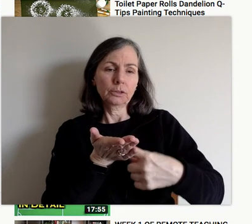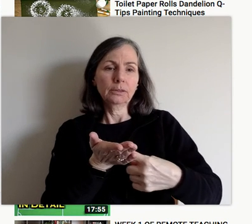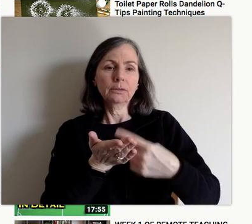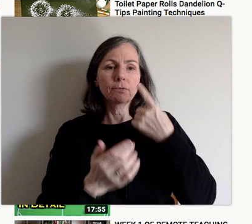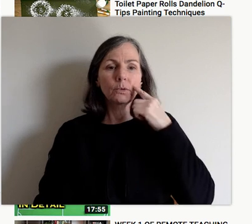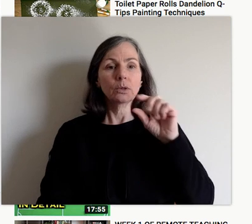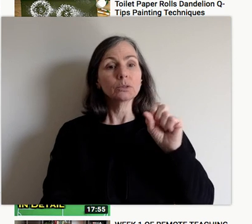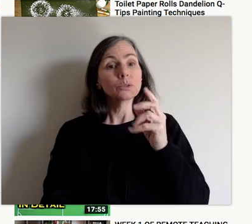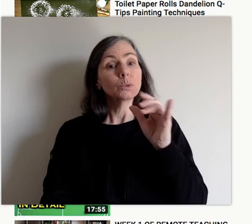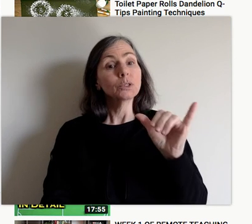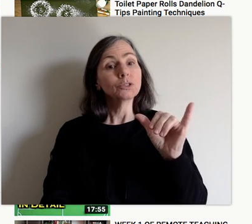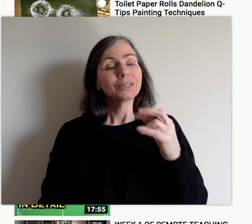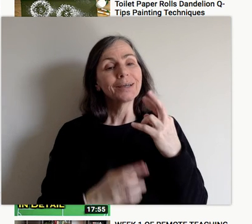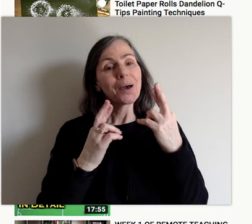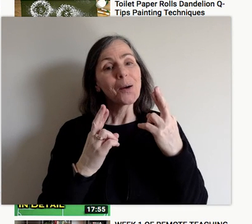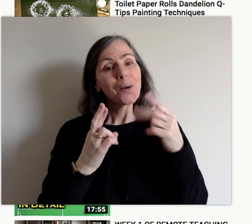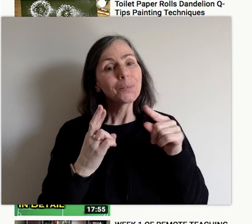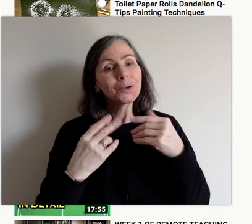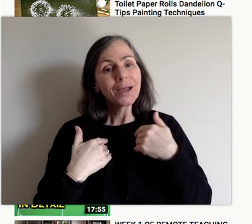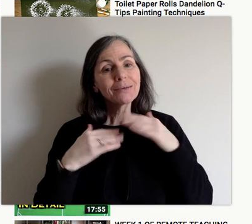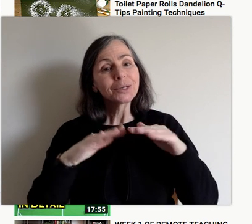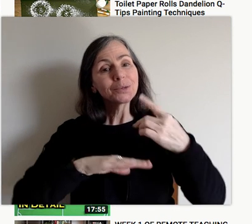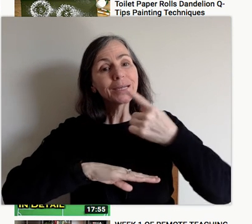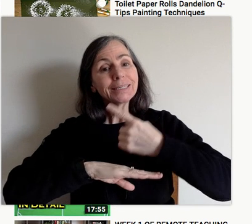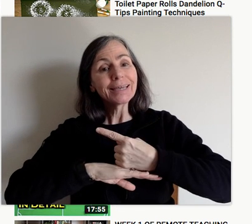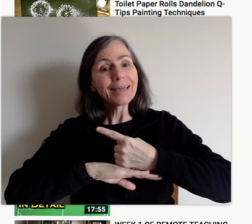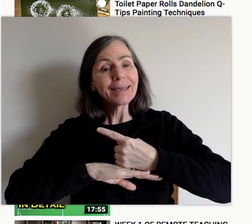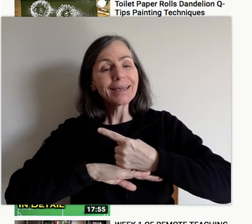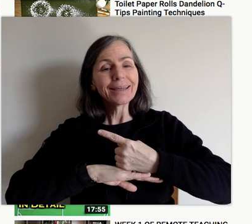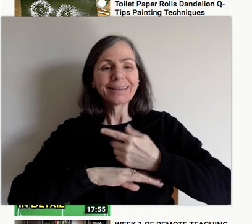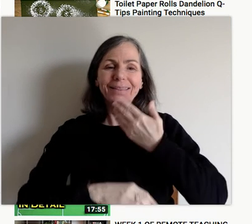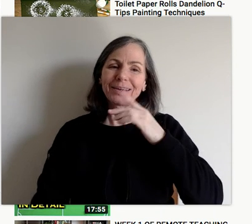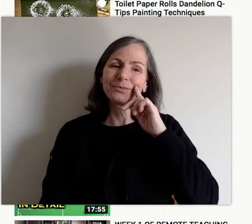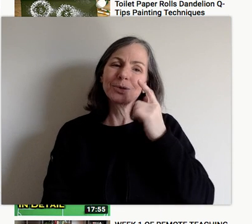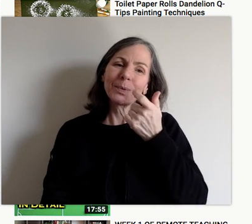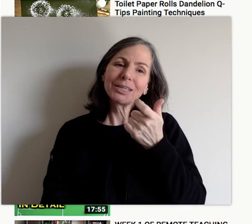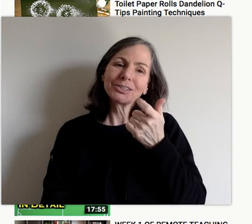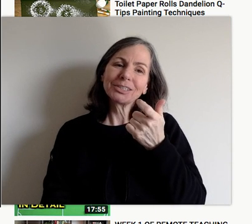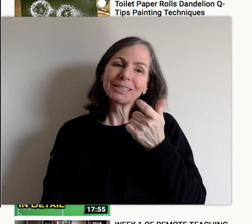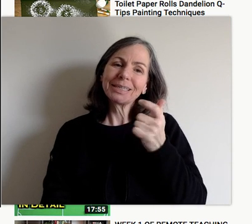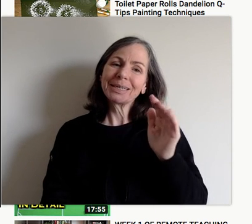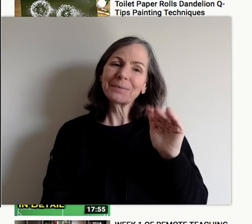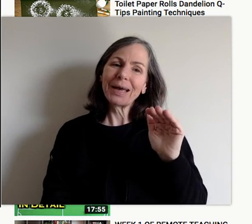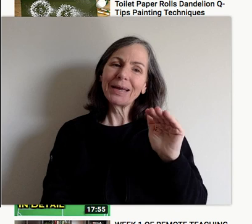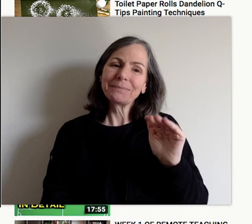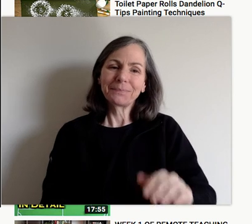website. I hope you guys are having a great day. Thanks for watching. Bye.